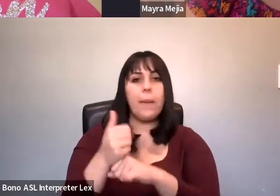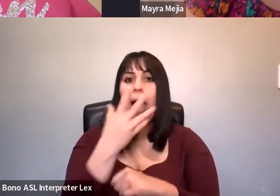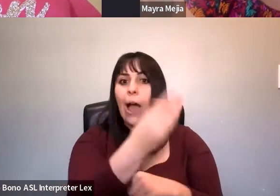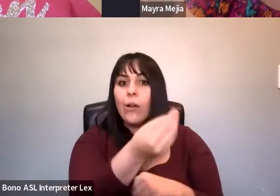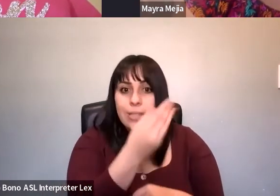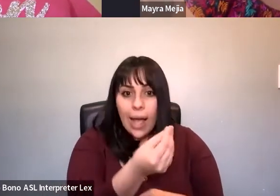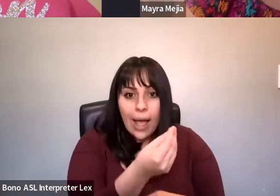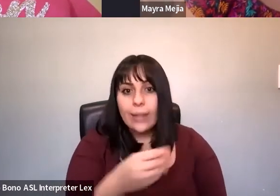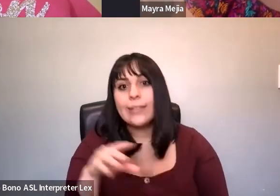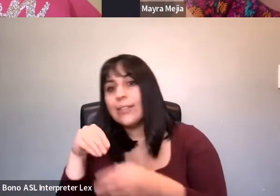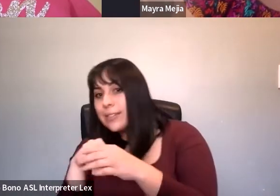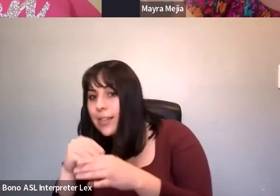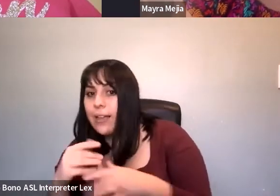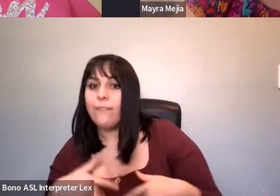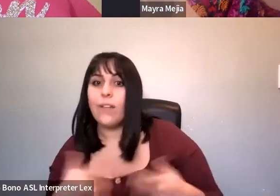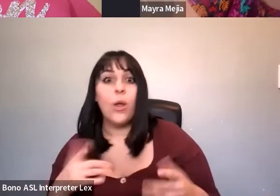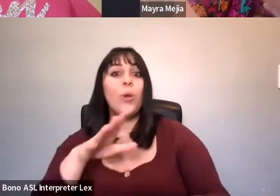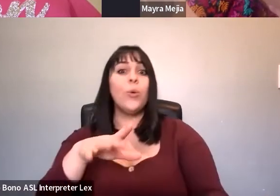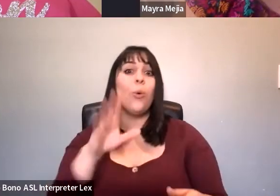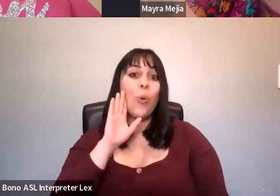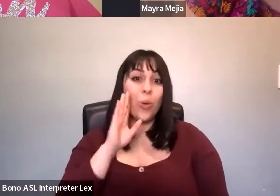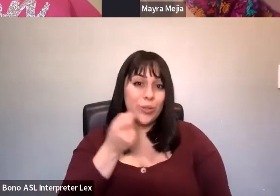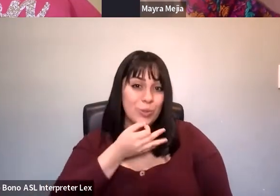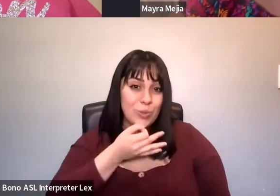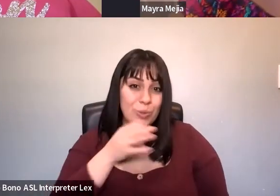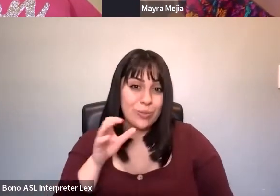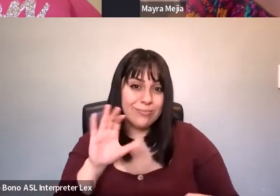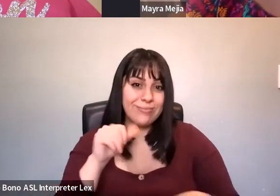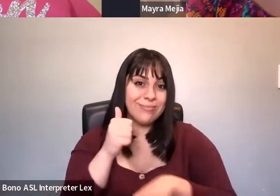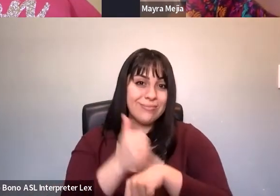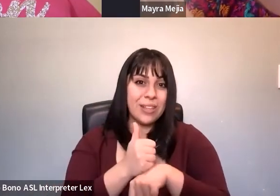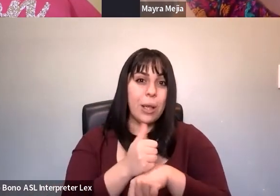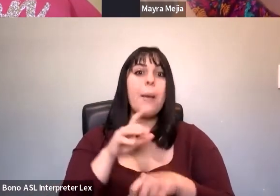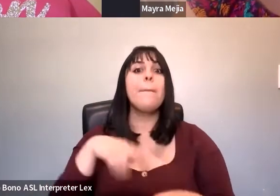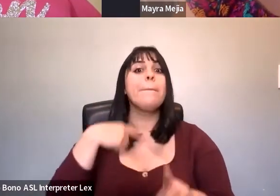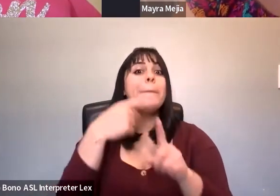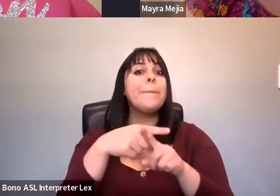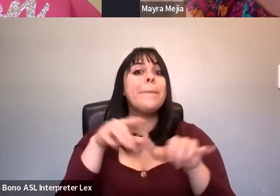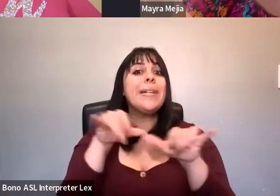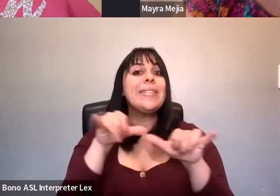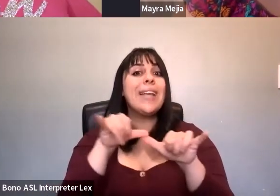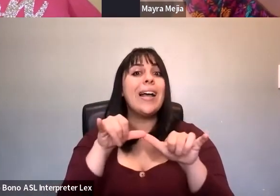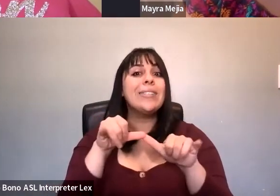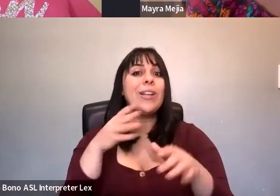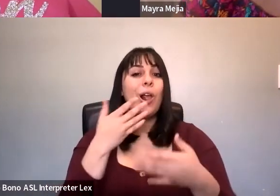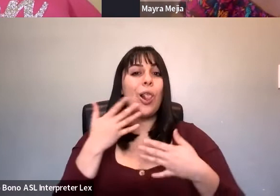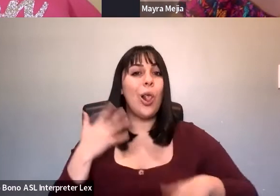events. Actually, I'm going to host a plus size clothing swap on Sunday in the DC